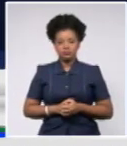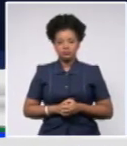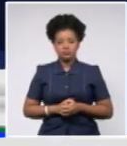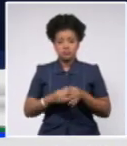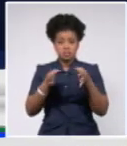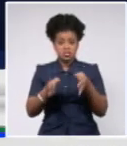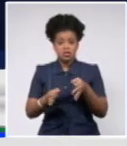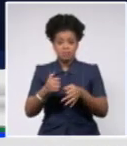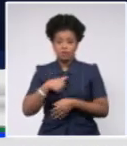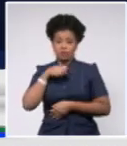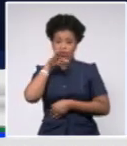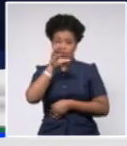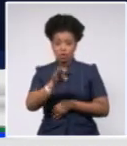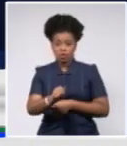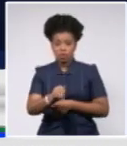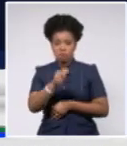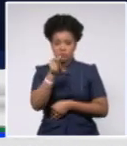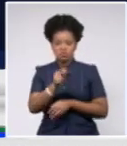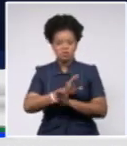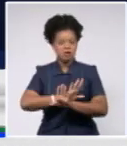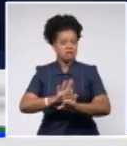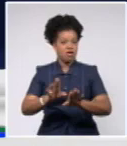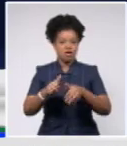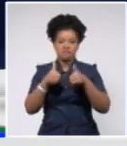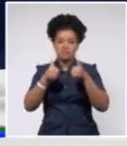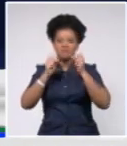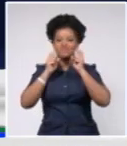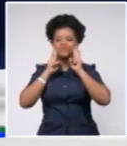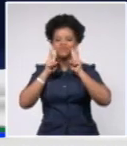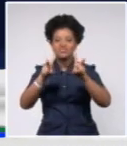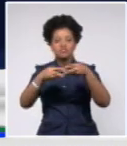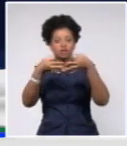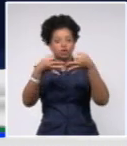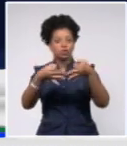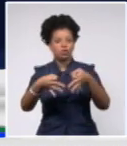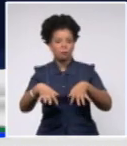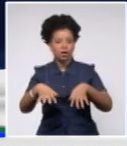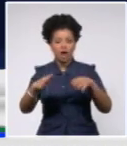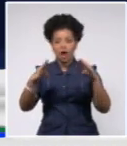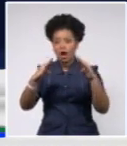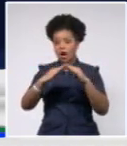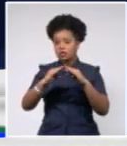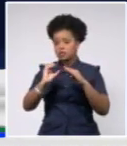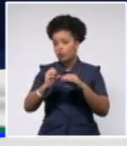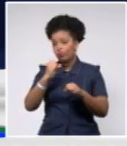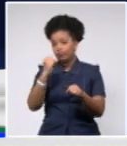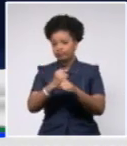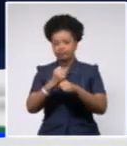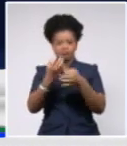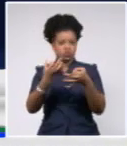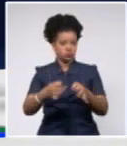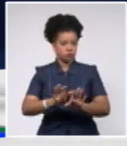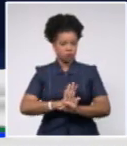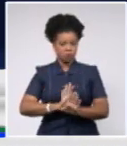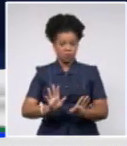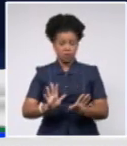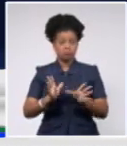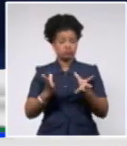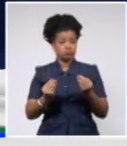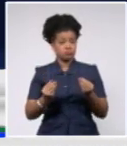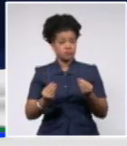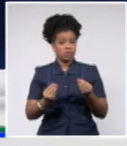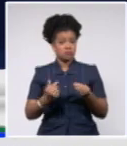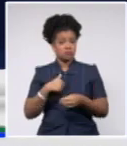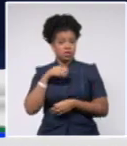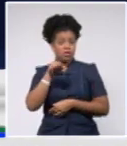Yesterday, 1 new patient joined the group of those reported as critical, while 2 passed from